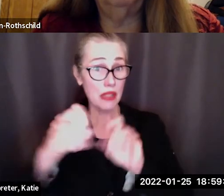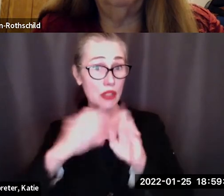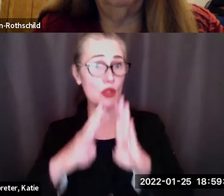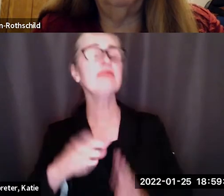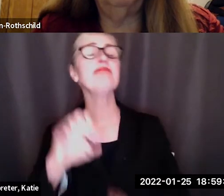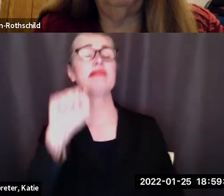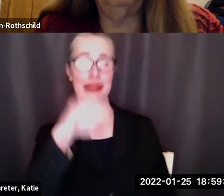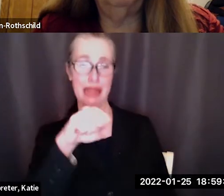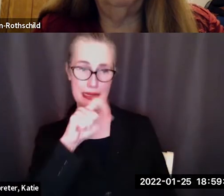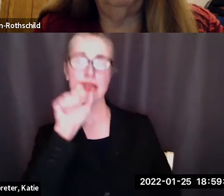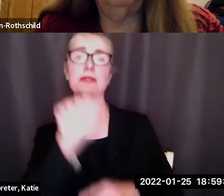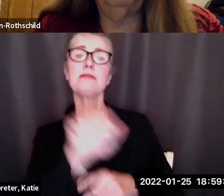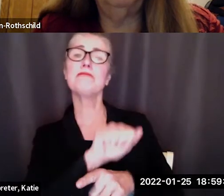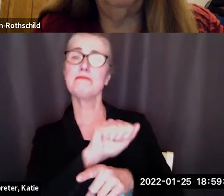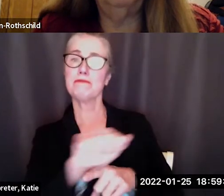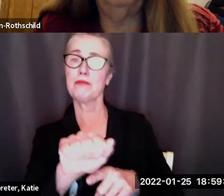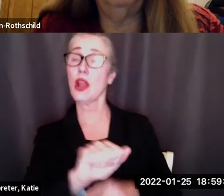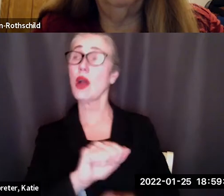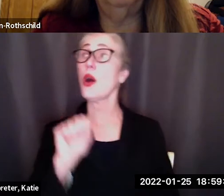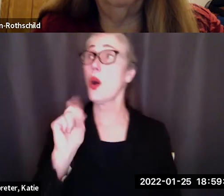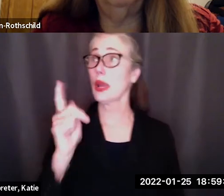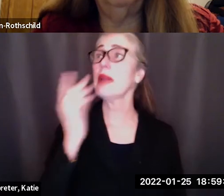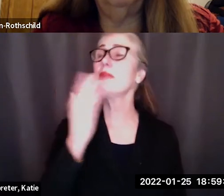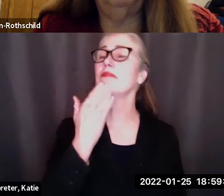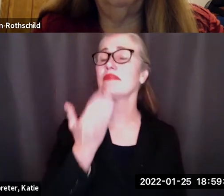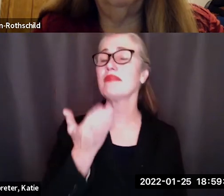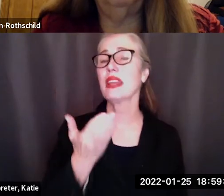definitely the case okay thank you